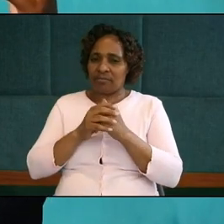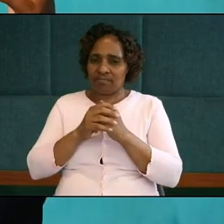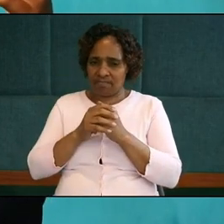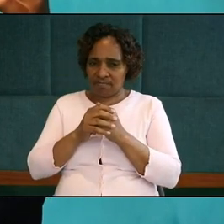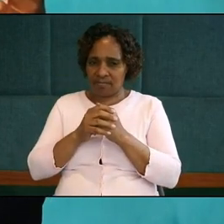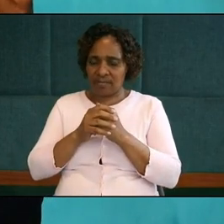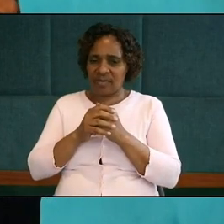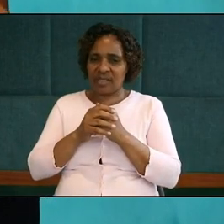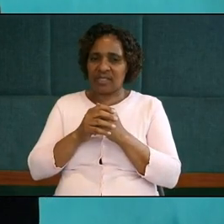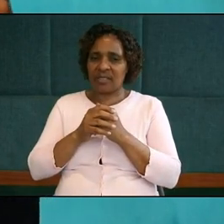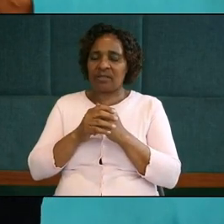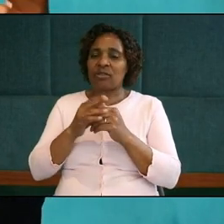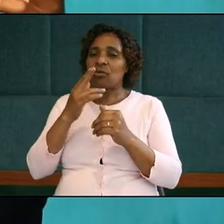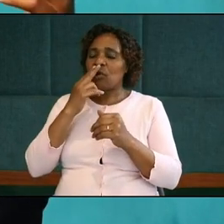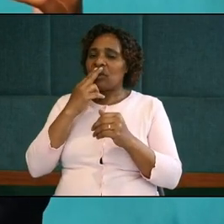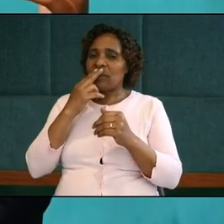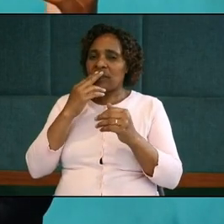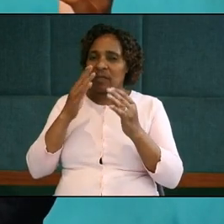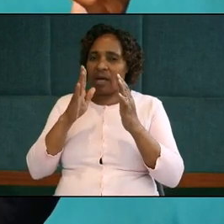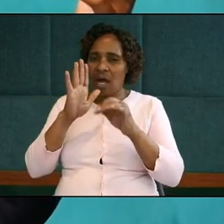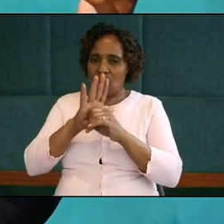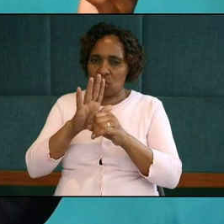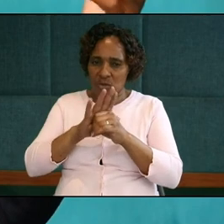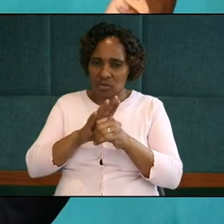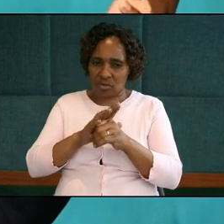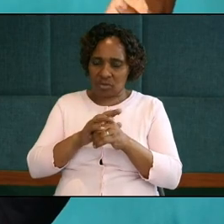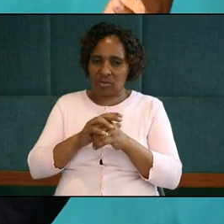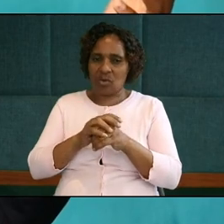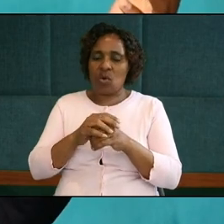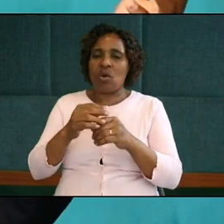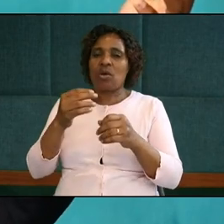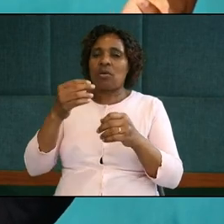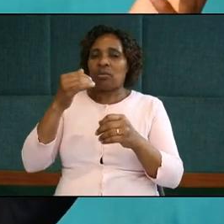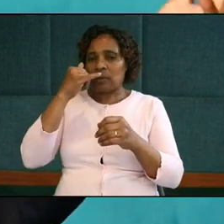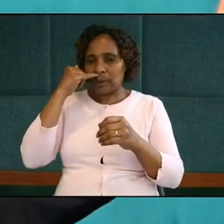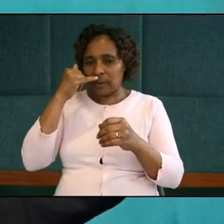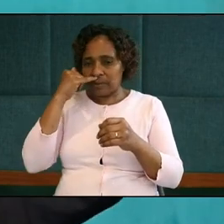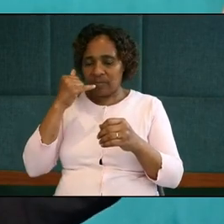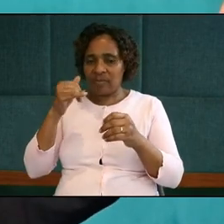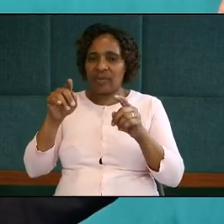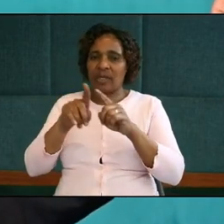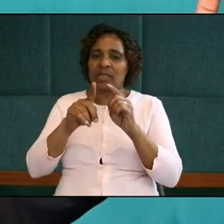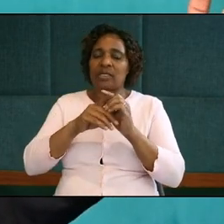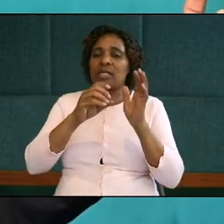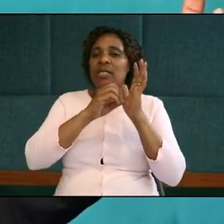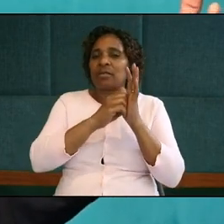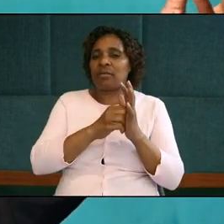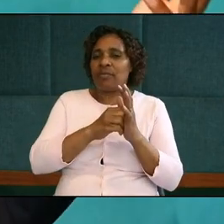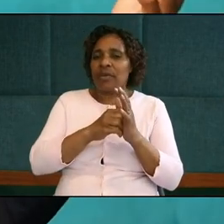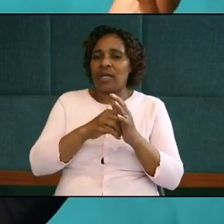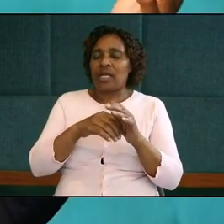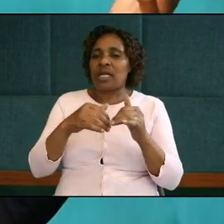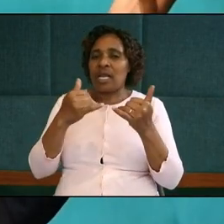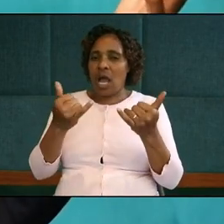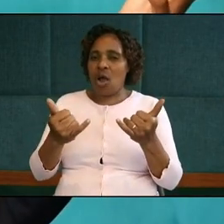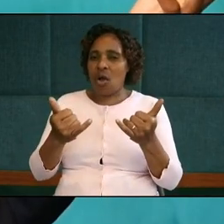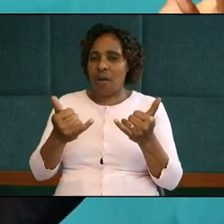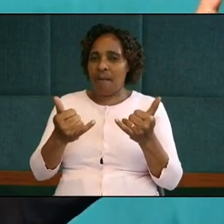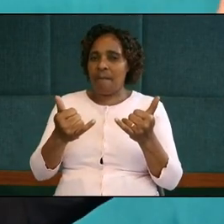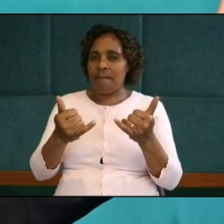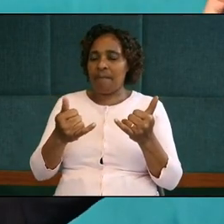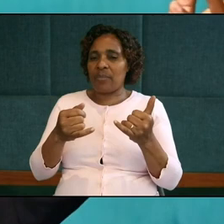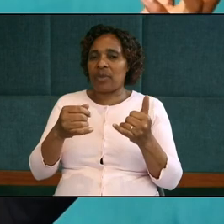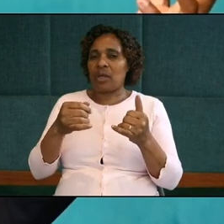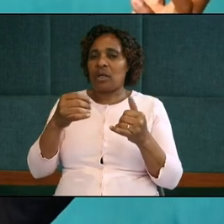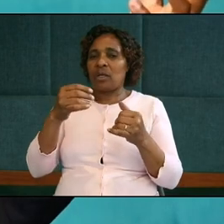of smoking a lot of weed as an example. Because weed